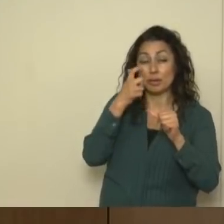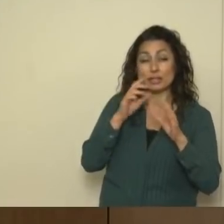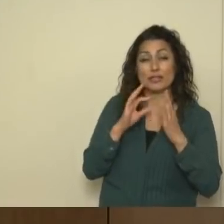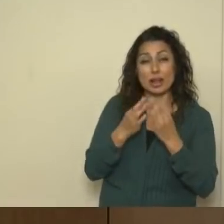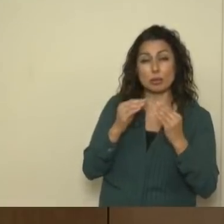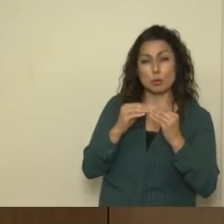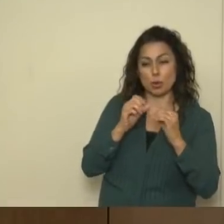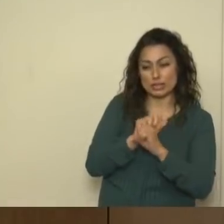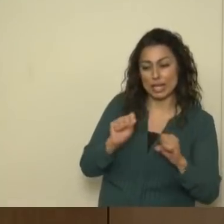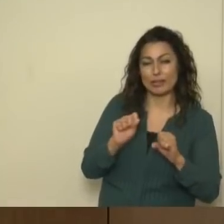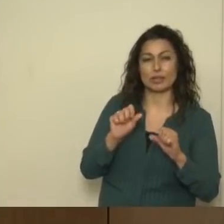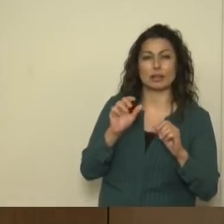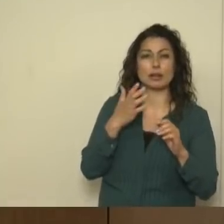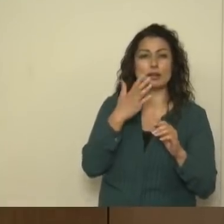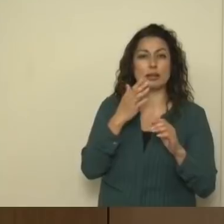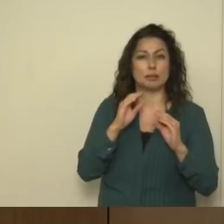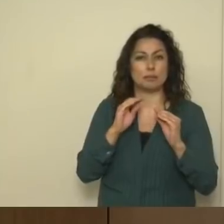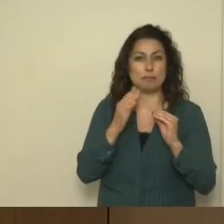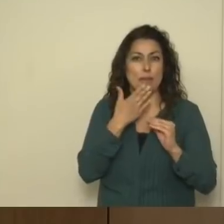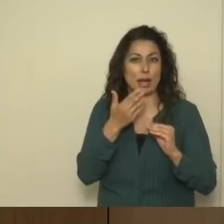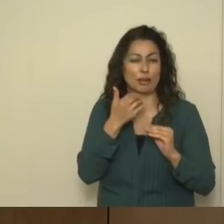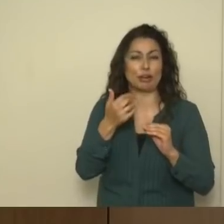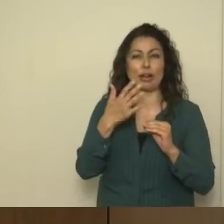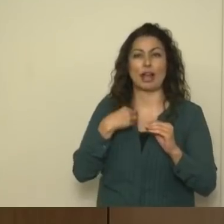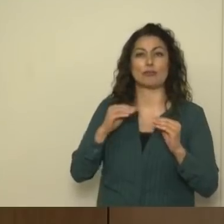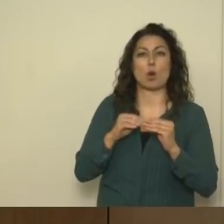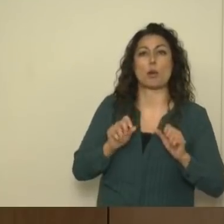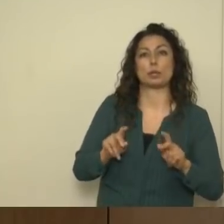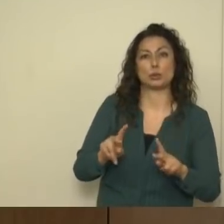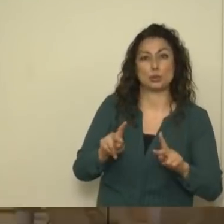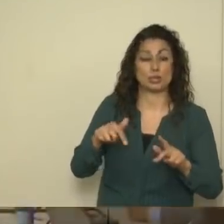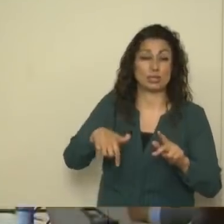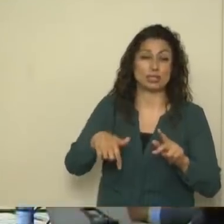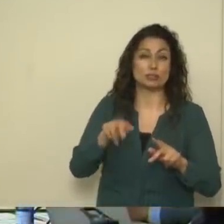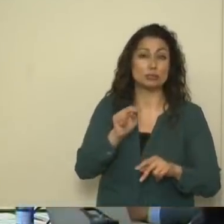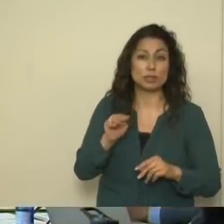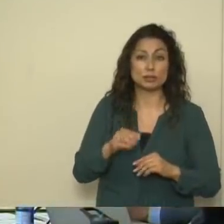safer, families have more opportunities in New Mexico.